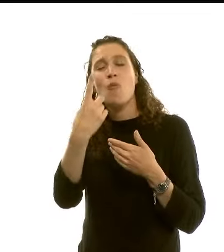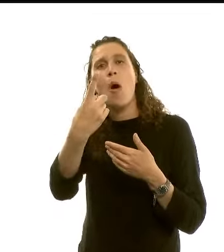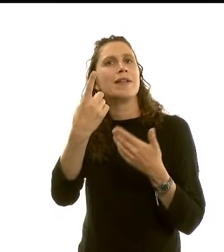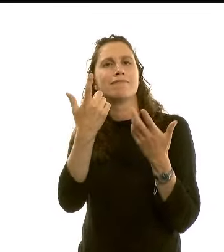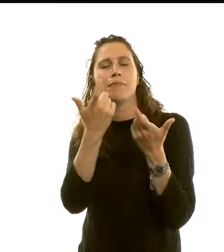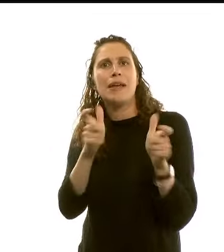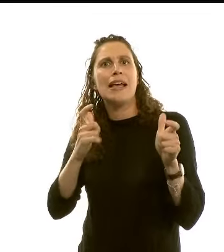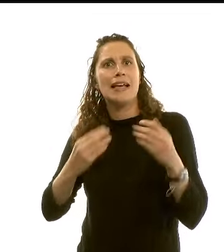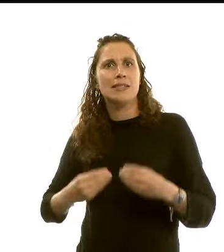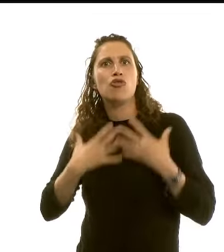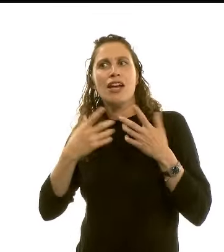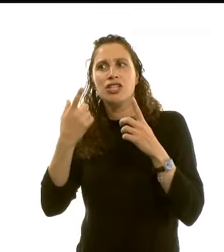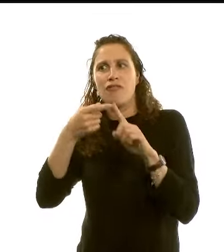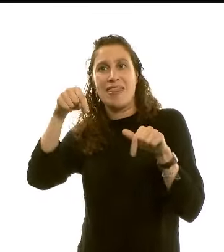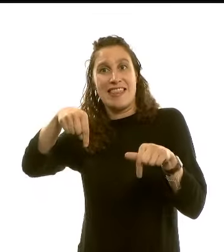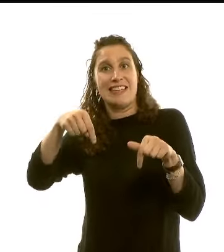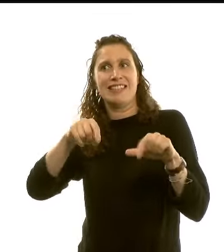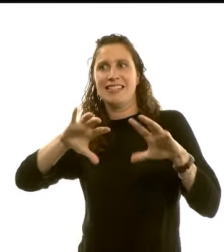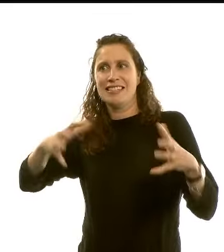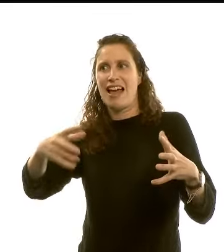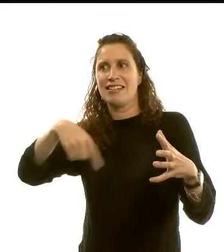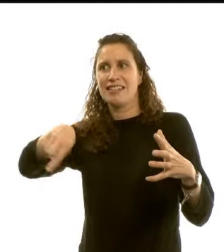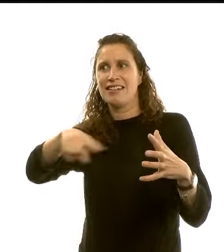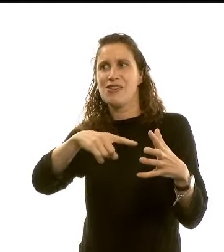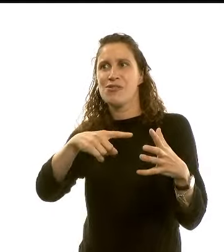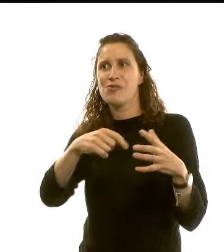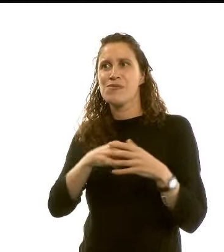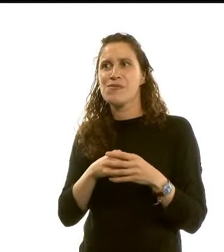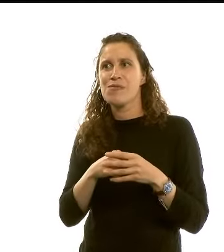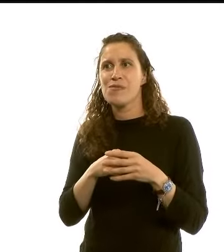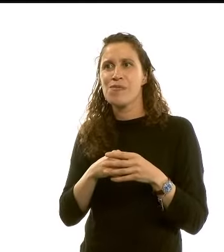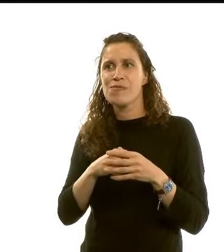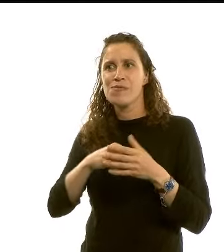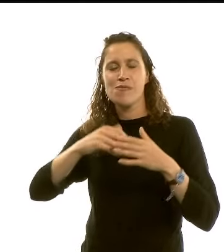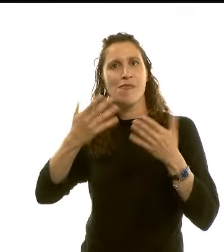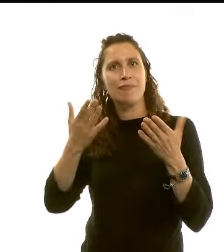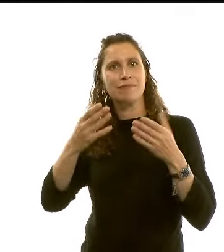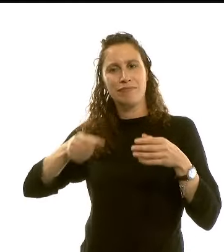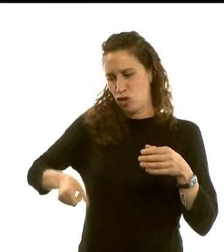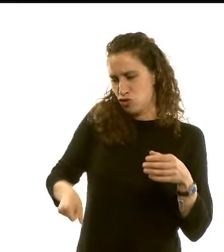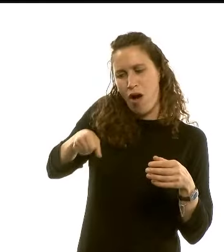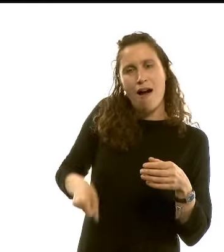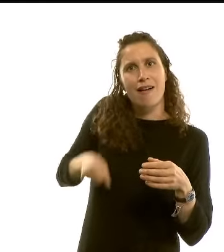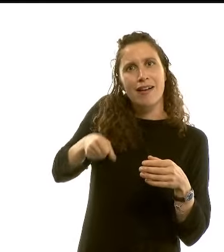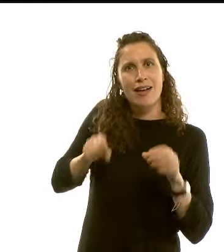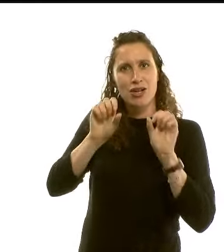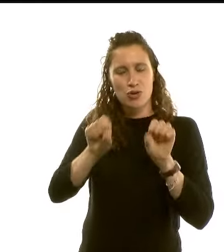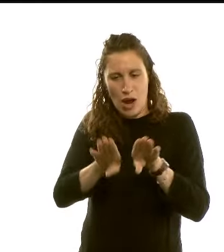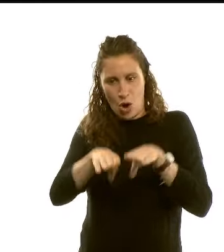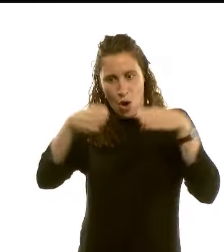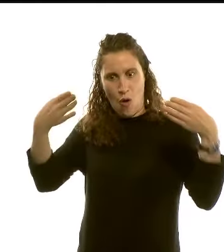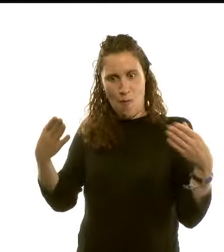inspirations of this LEGO set that I have right here. This is a magical trunk that you can open and build for your own adventures. I want to open